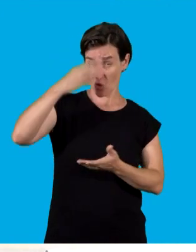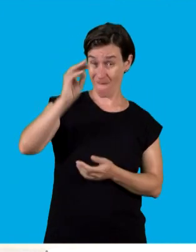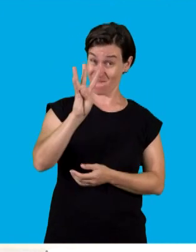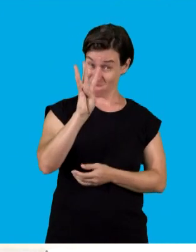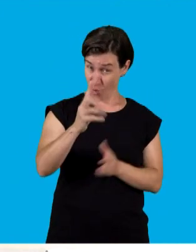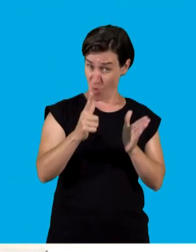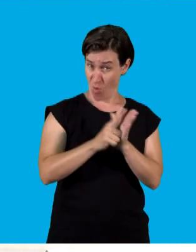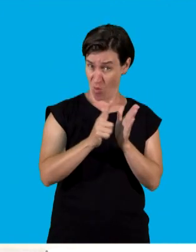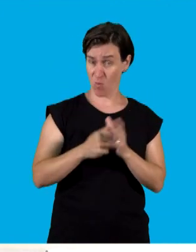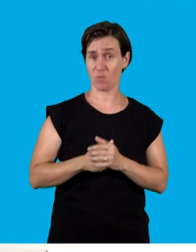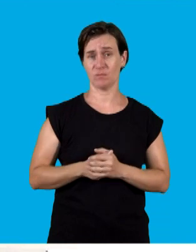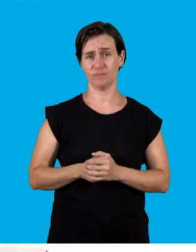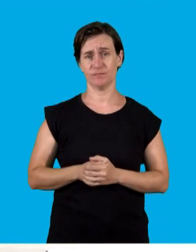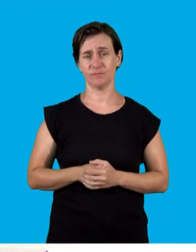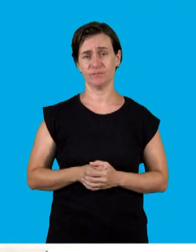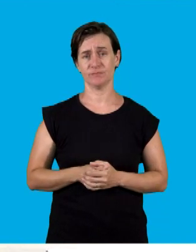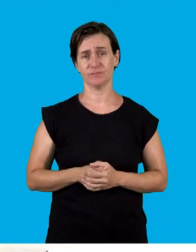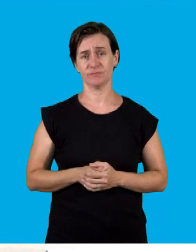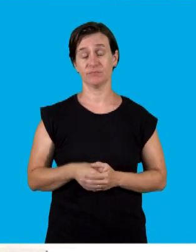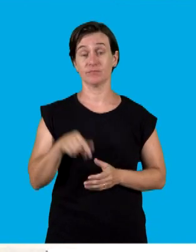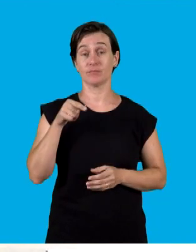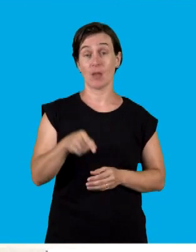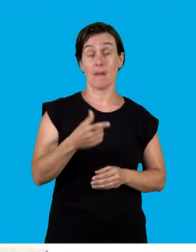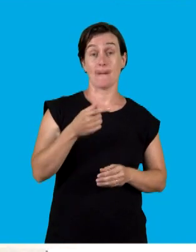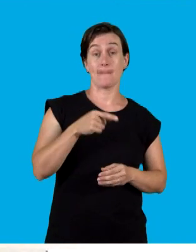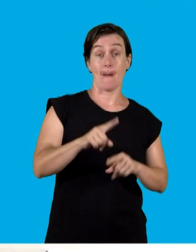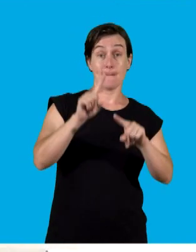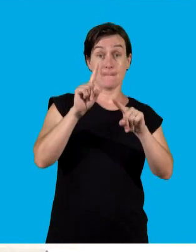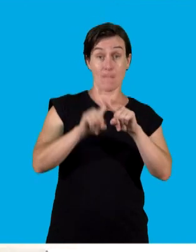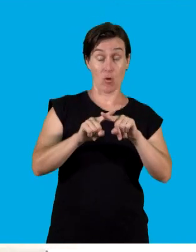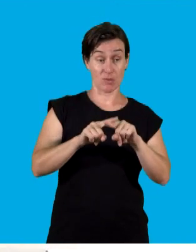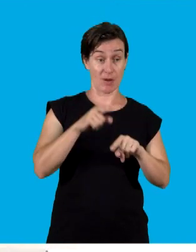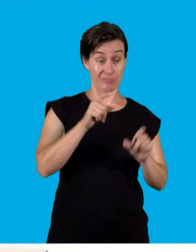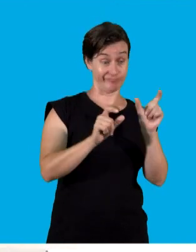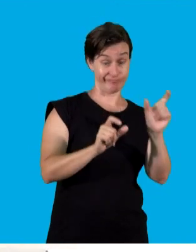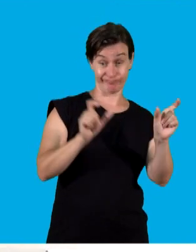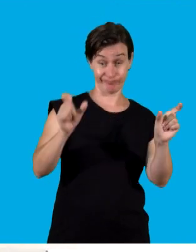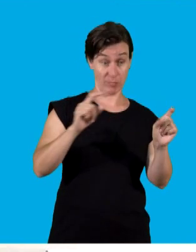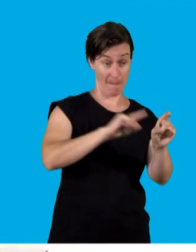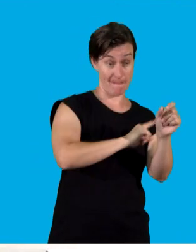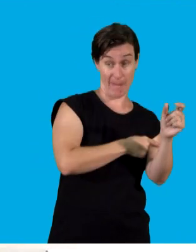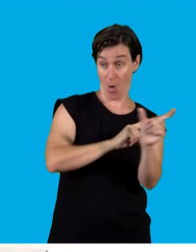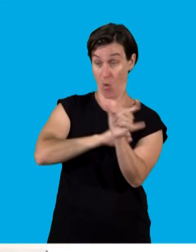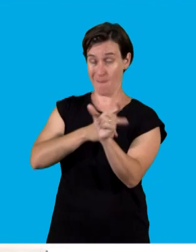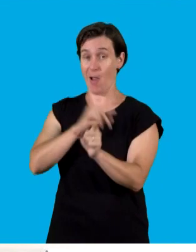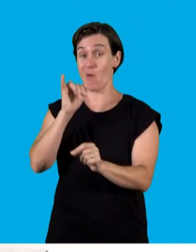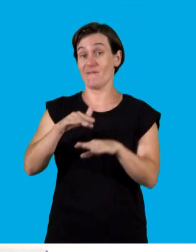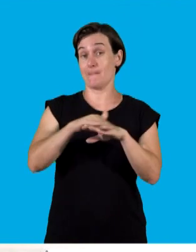4 of the exponent laws, and that is now multiplication of powers of the same